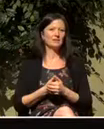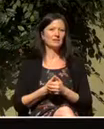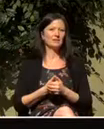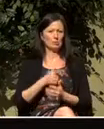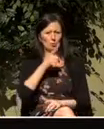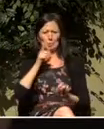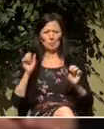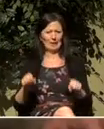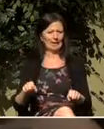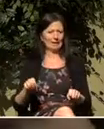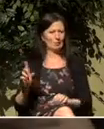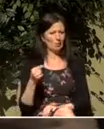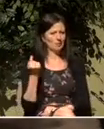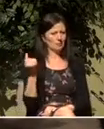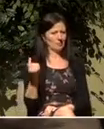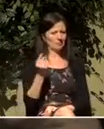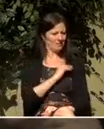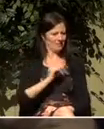Messiah.